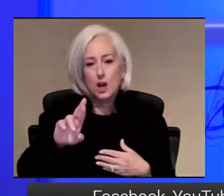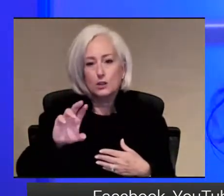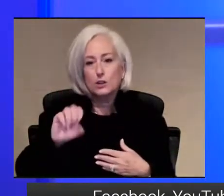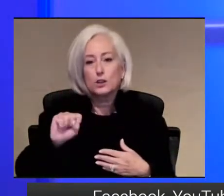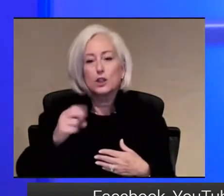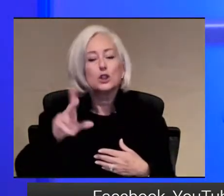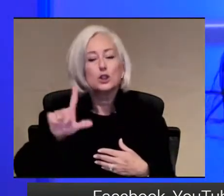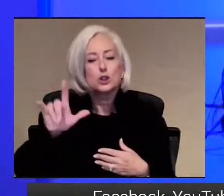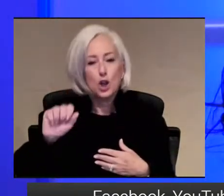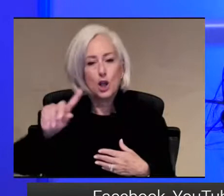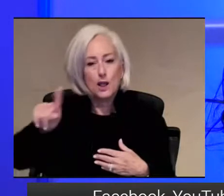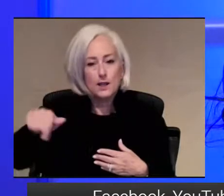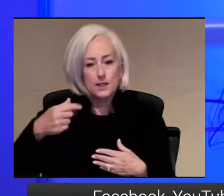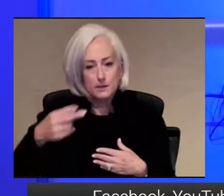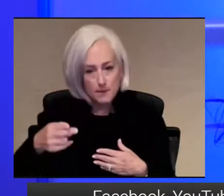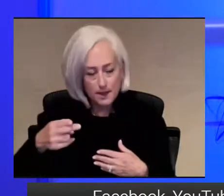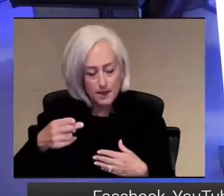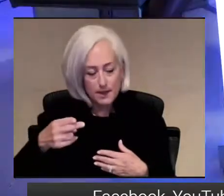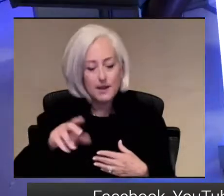programs in place to help that.